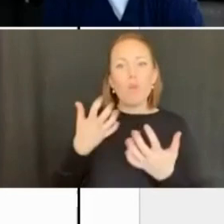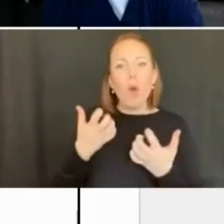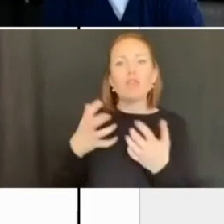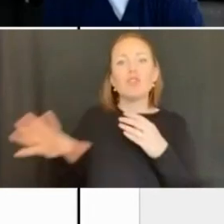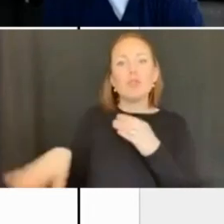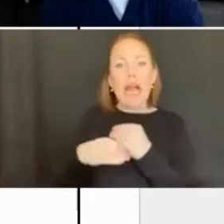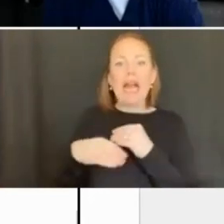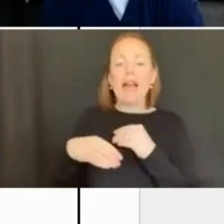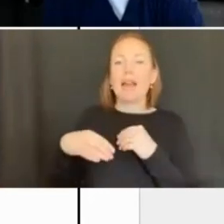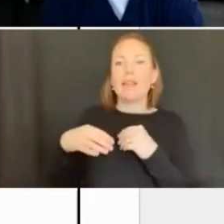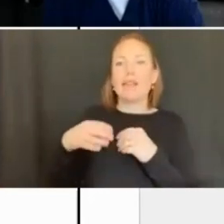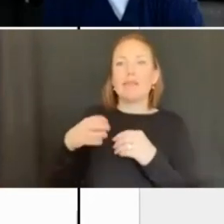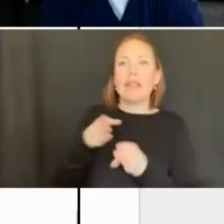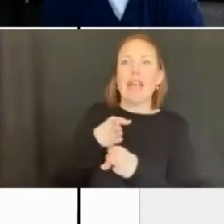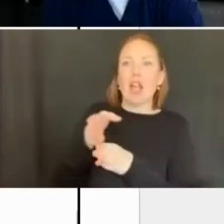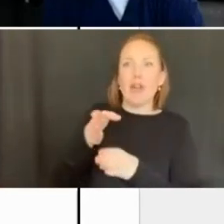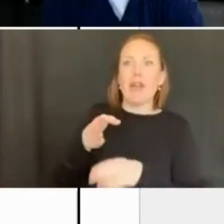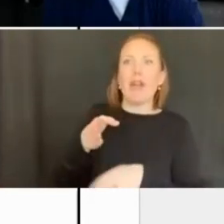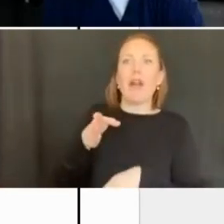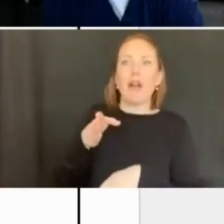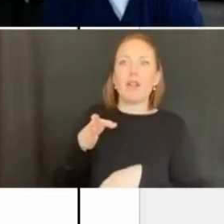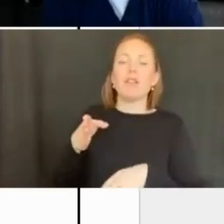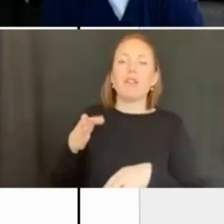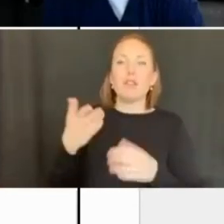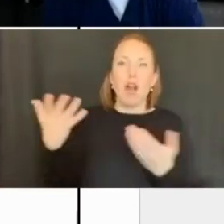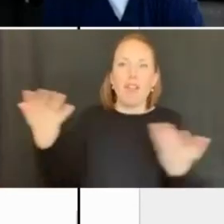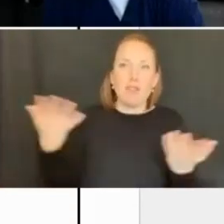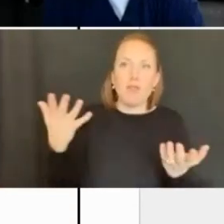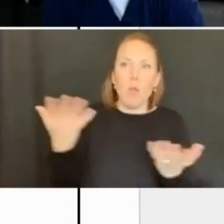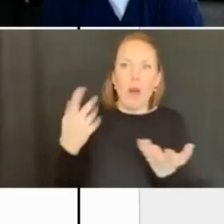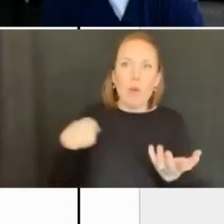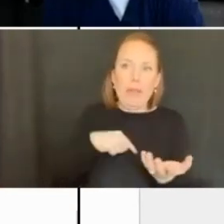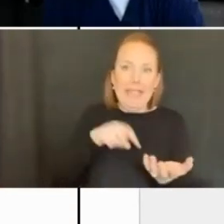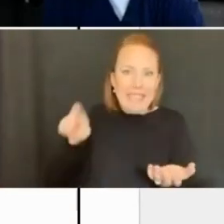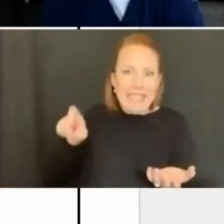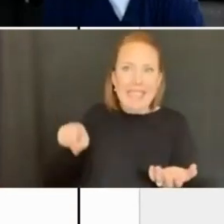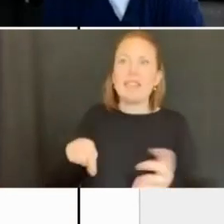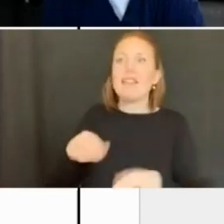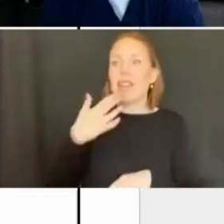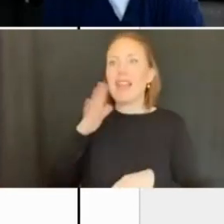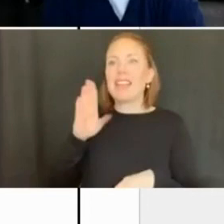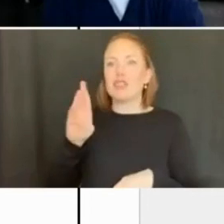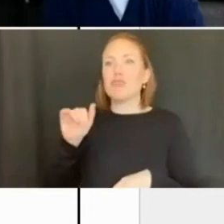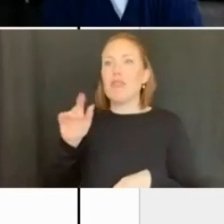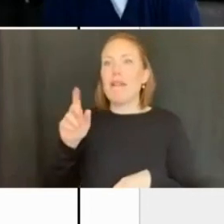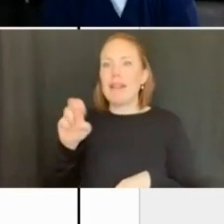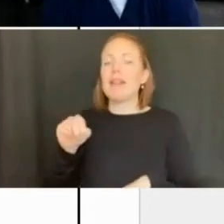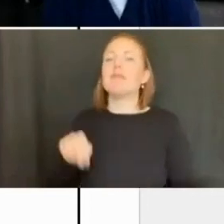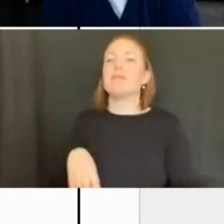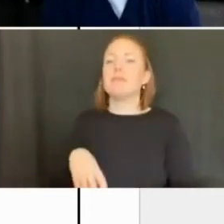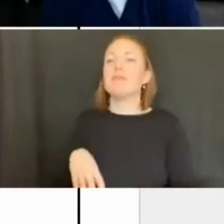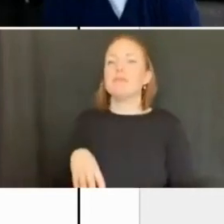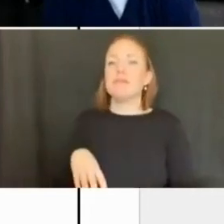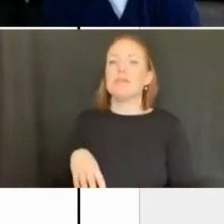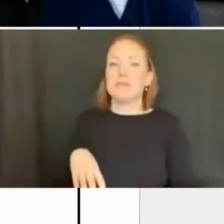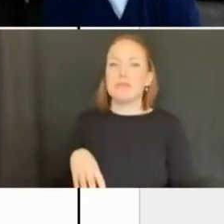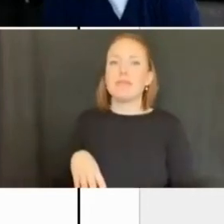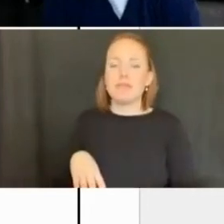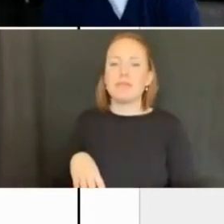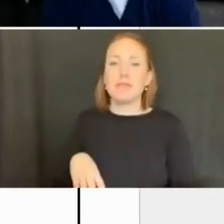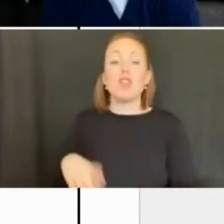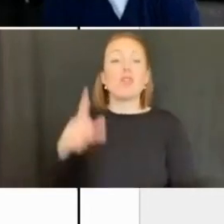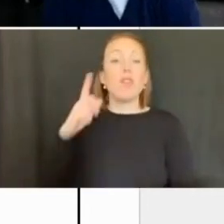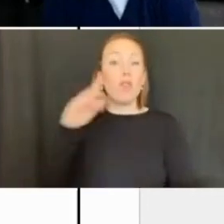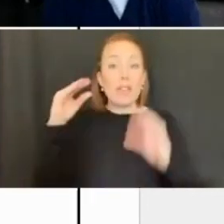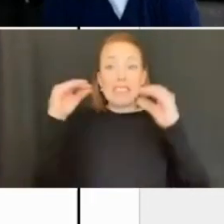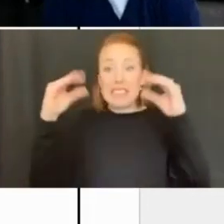and it's not always focused on. So thank you. Thank you, Braden. I'm glad that you were able to sign your name. So for the instructors who may